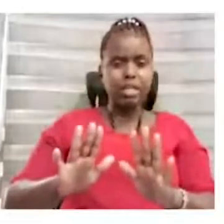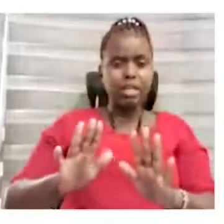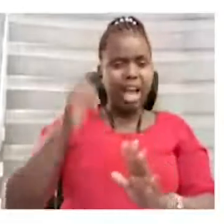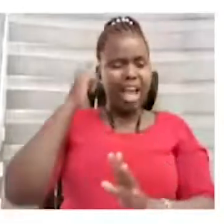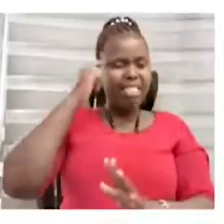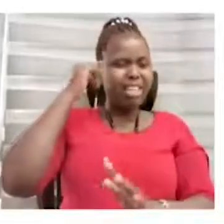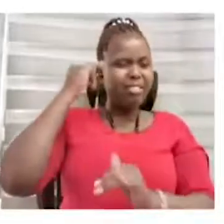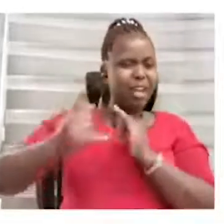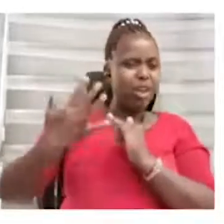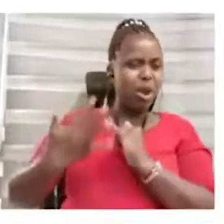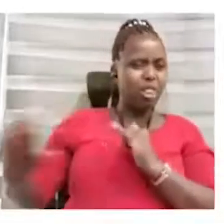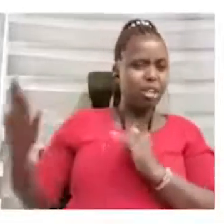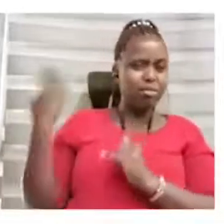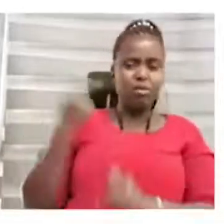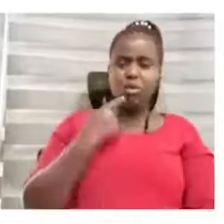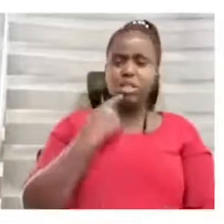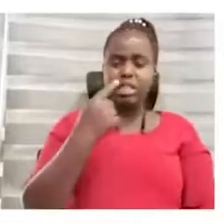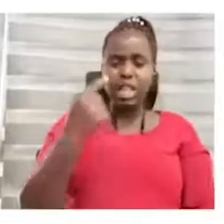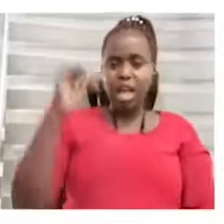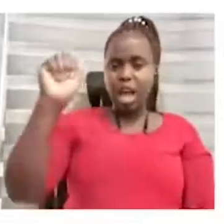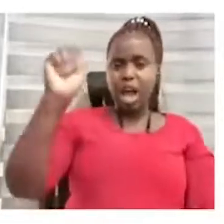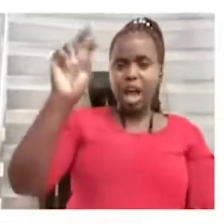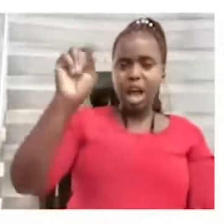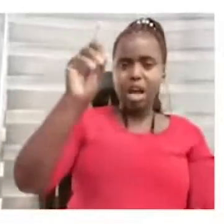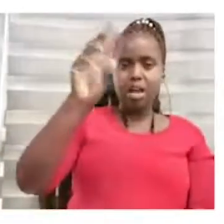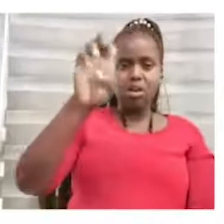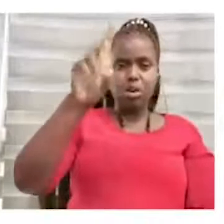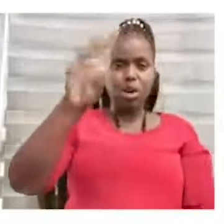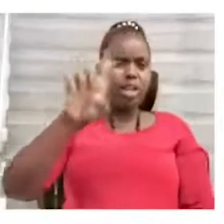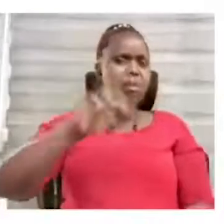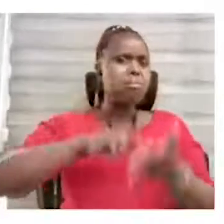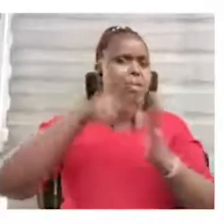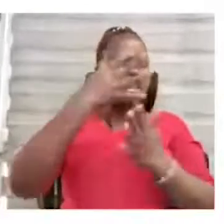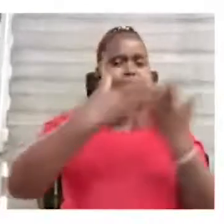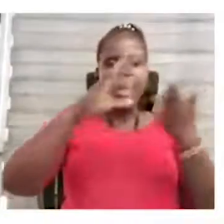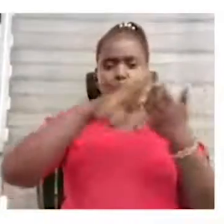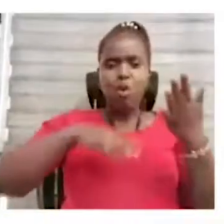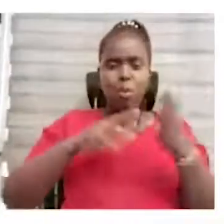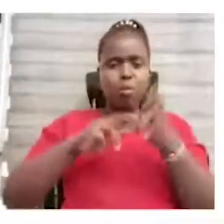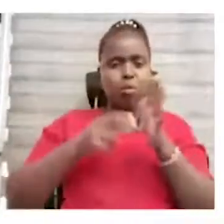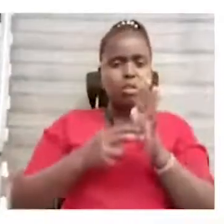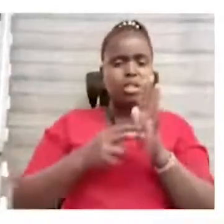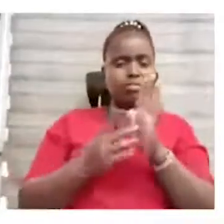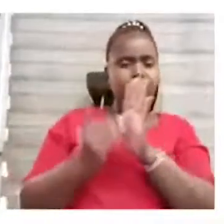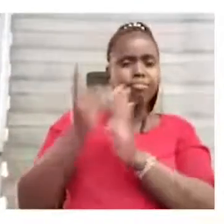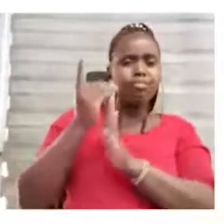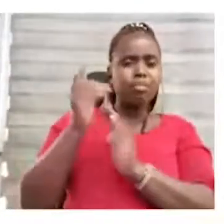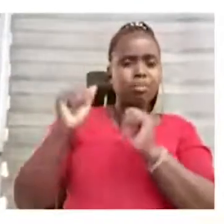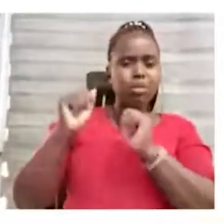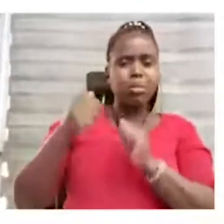is, because Android is a platform and developers build thousands or tens of thousands of